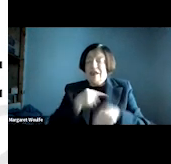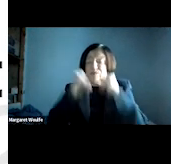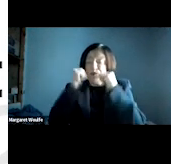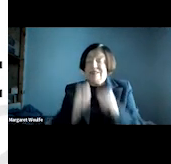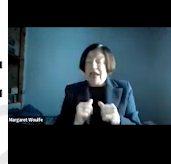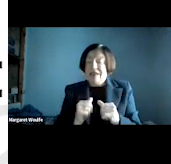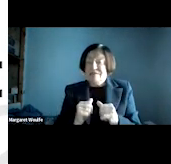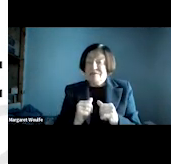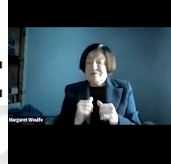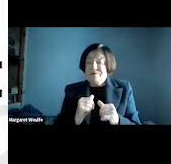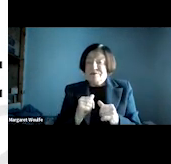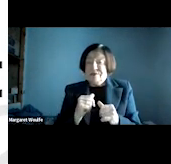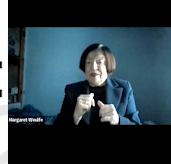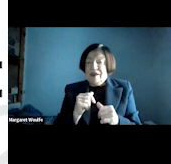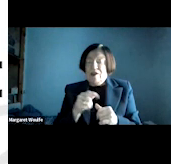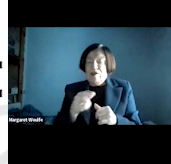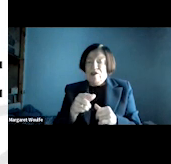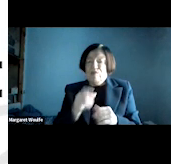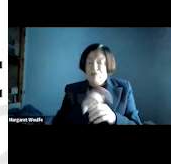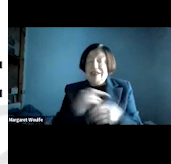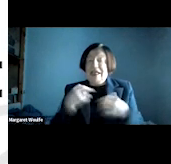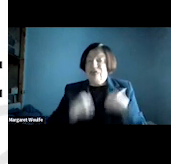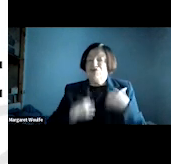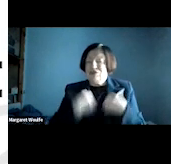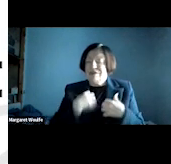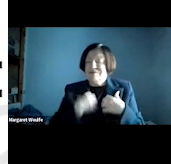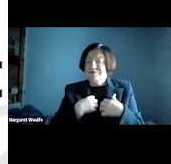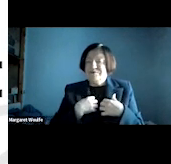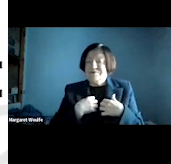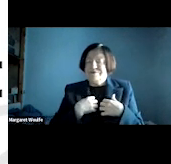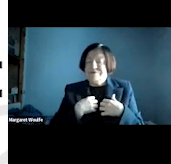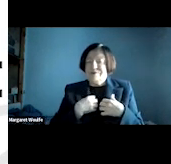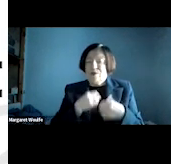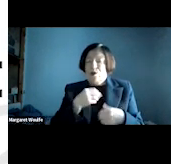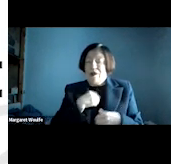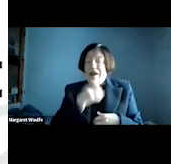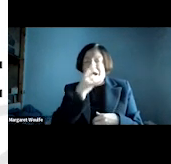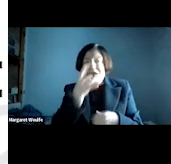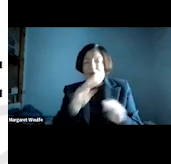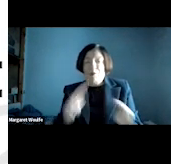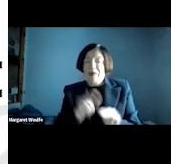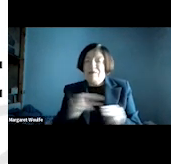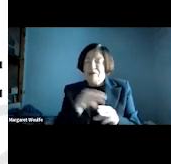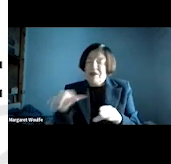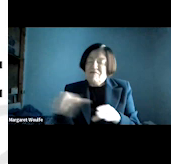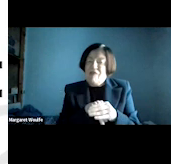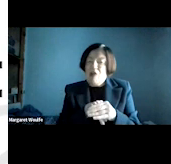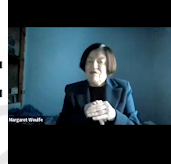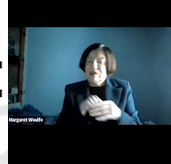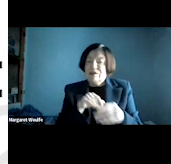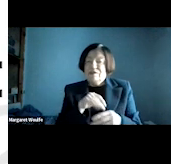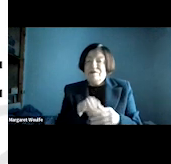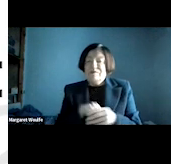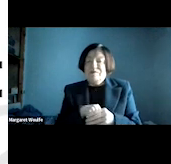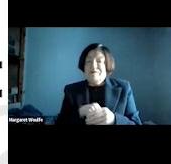this, take the time out of your day, so you're clearly interested. So we're calling out for people to be involved, to get